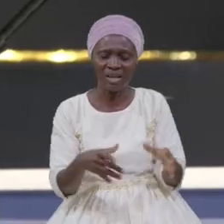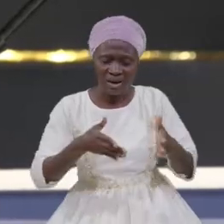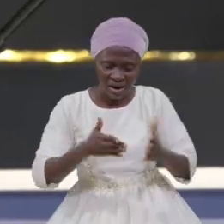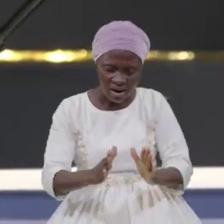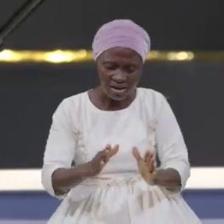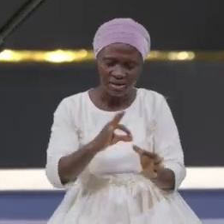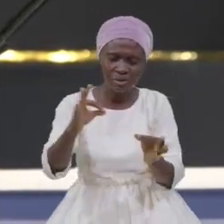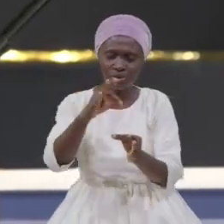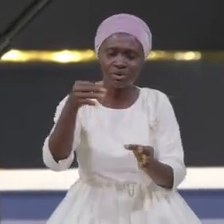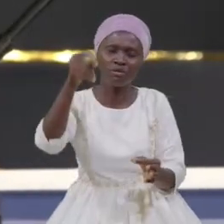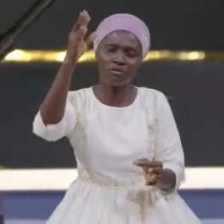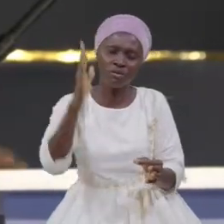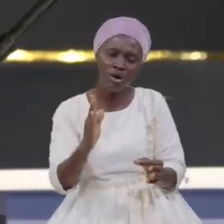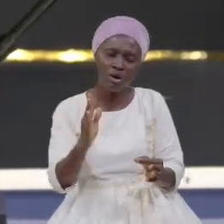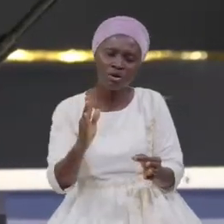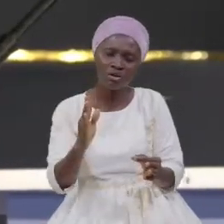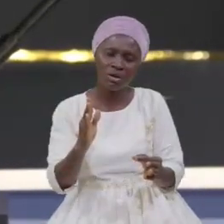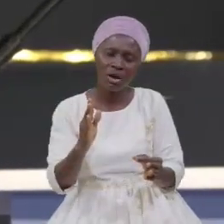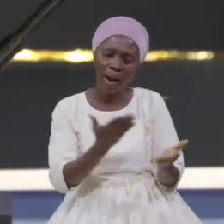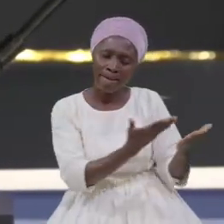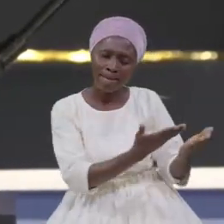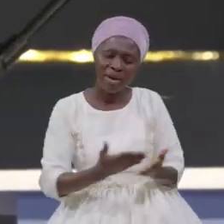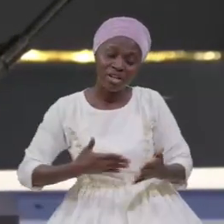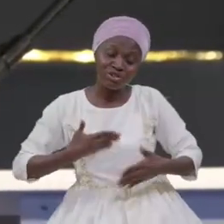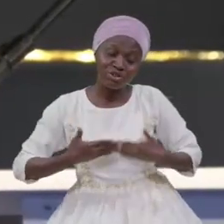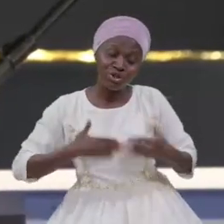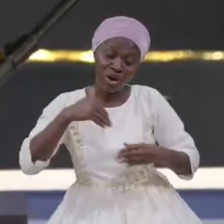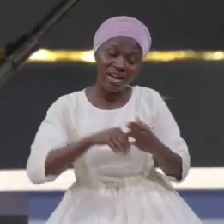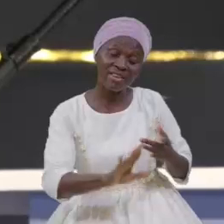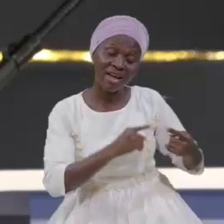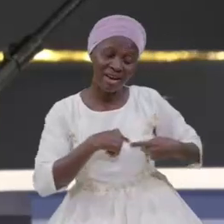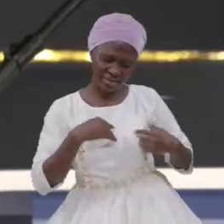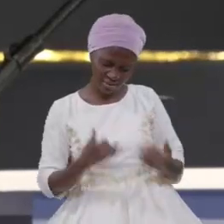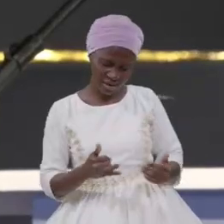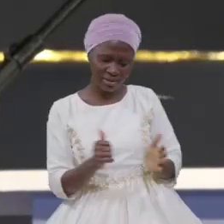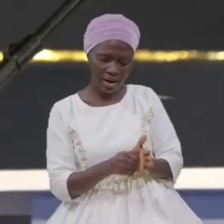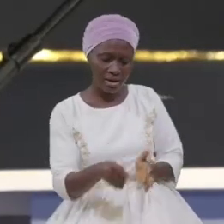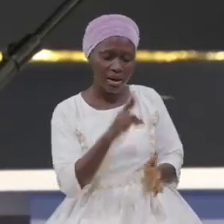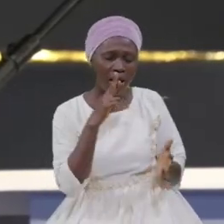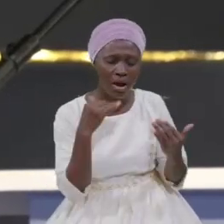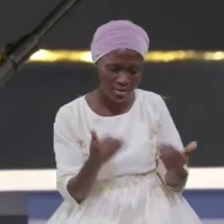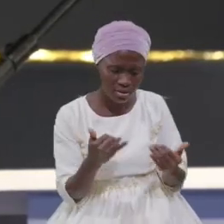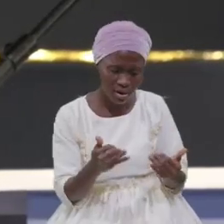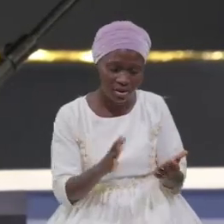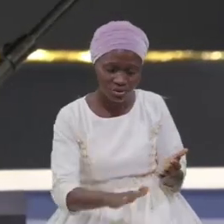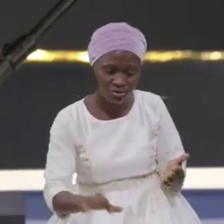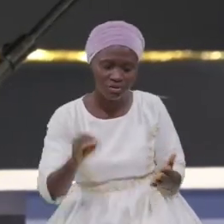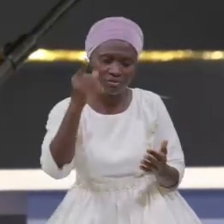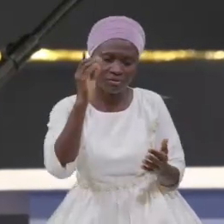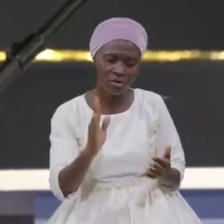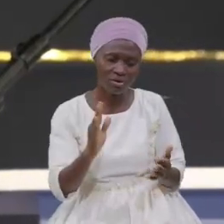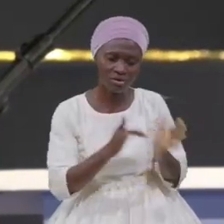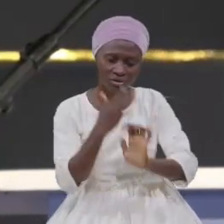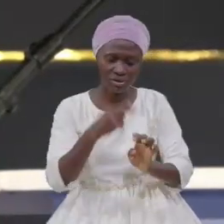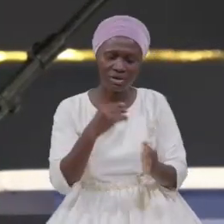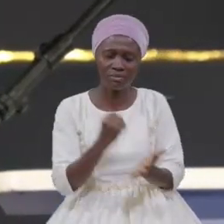God bear witness in their hearts. They are now the children of God. And the